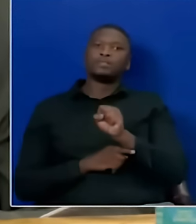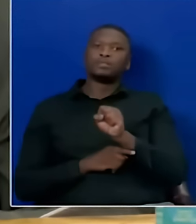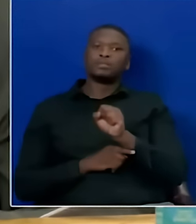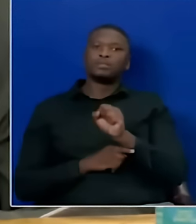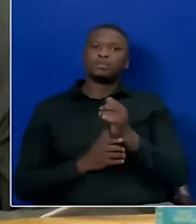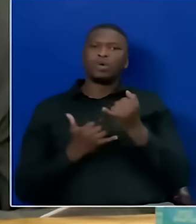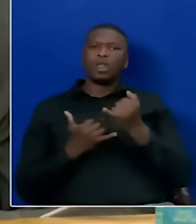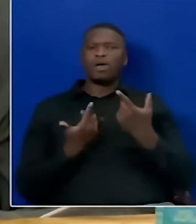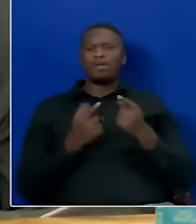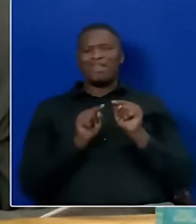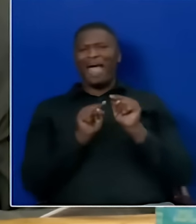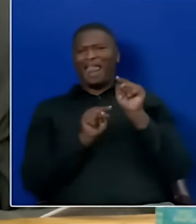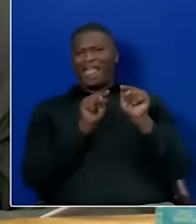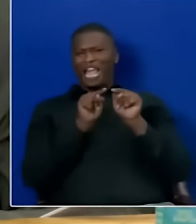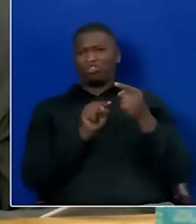that when